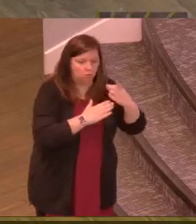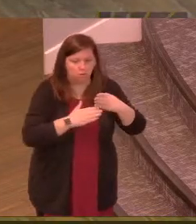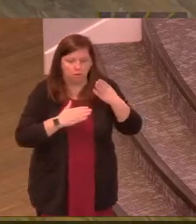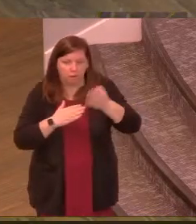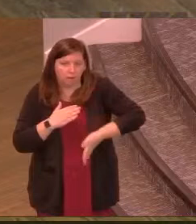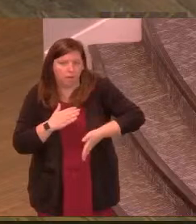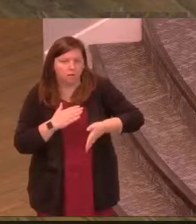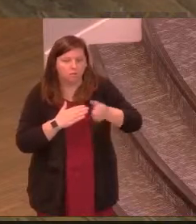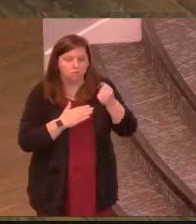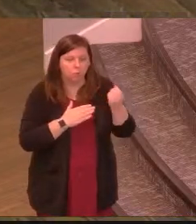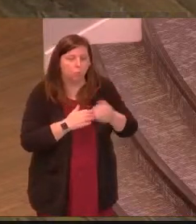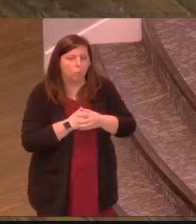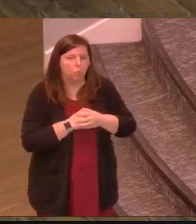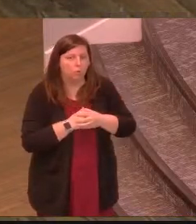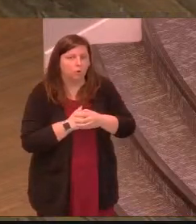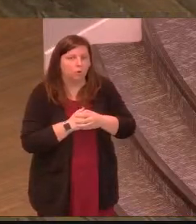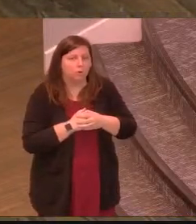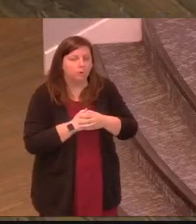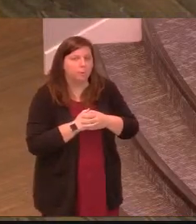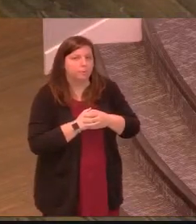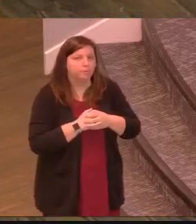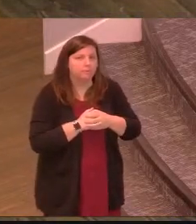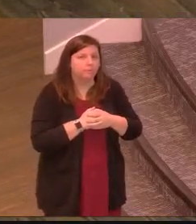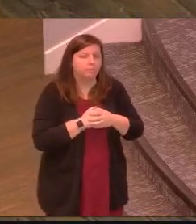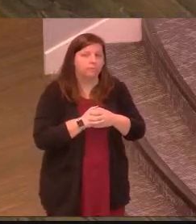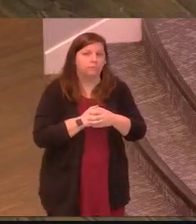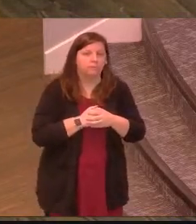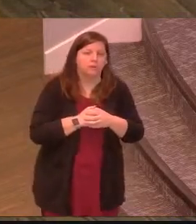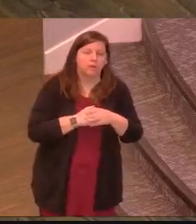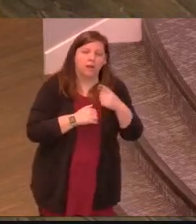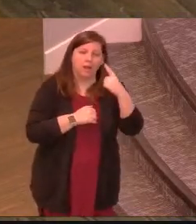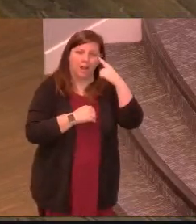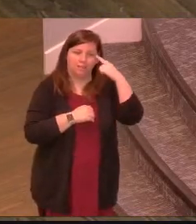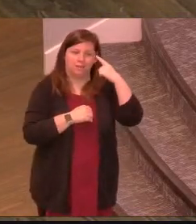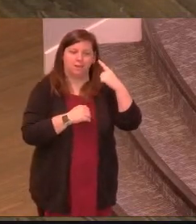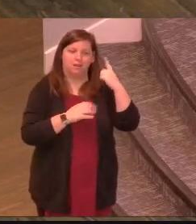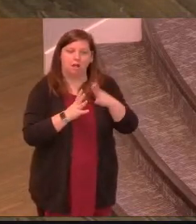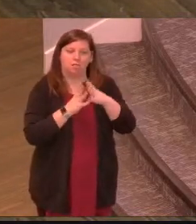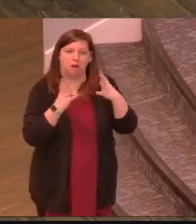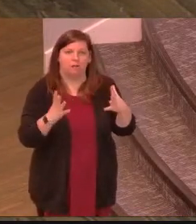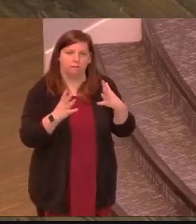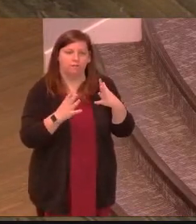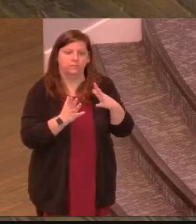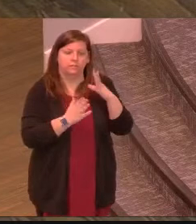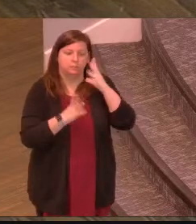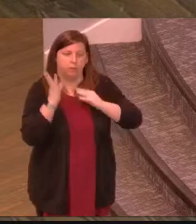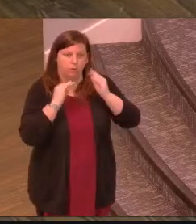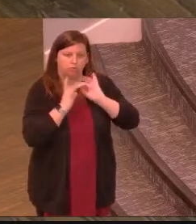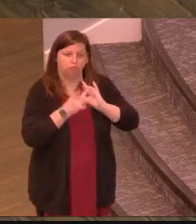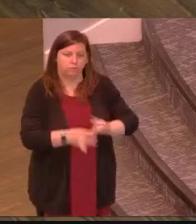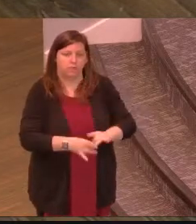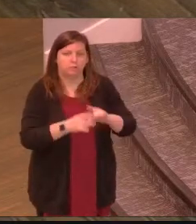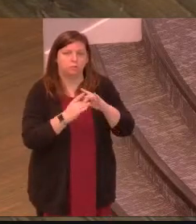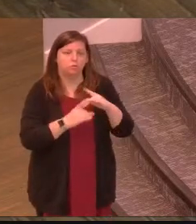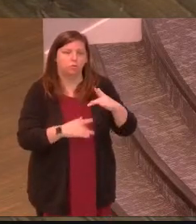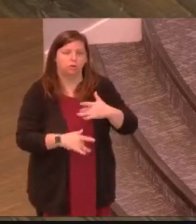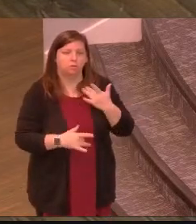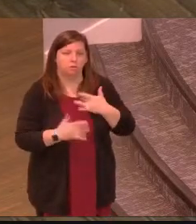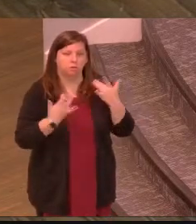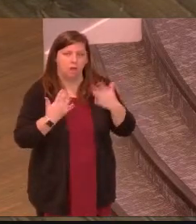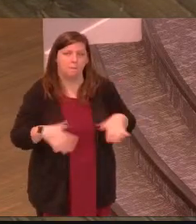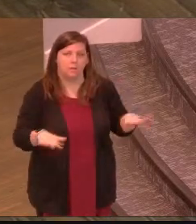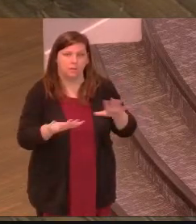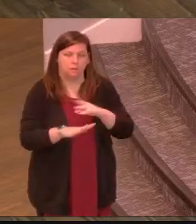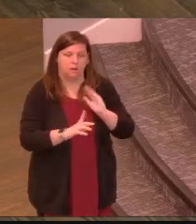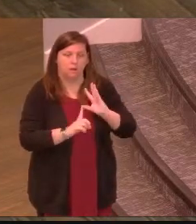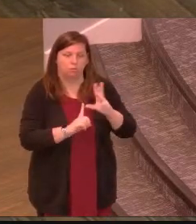of the experience with respect to climate and culture is also impacted around professional